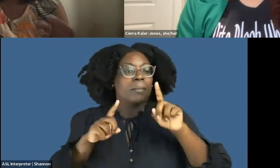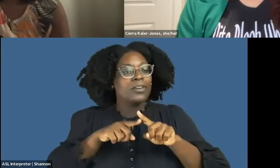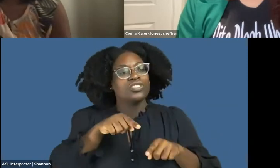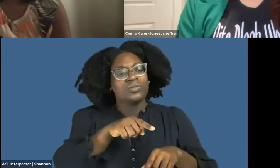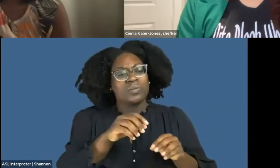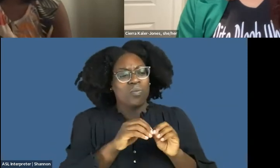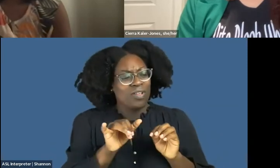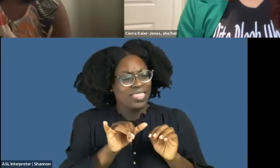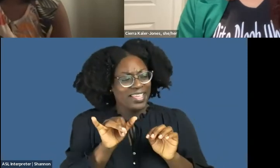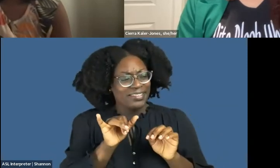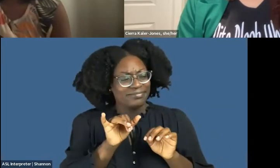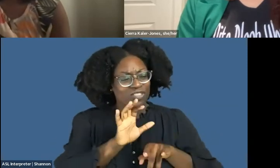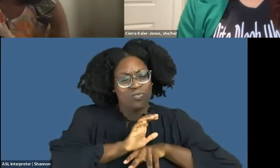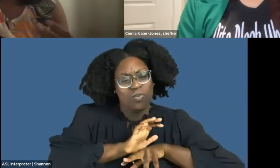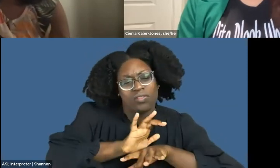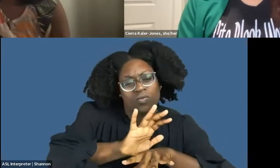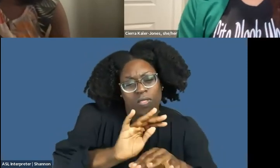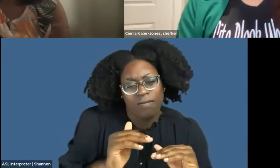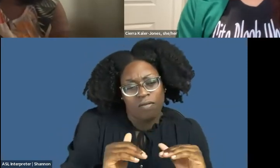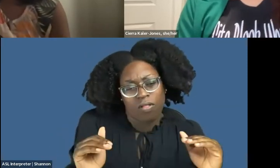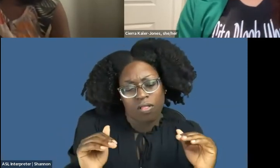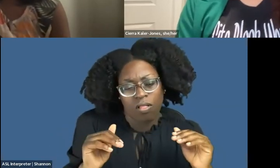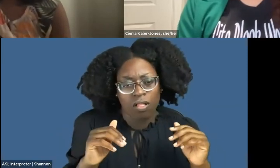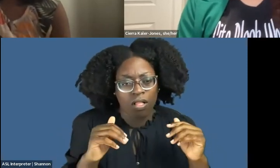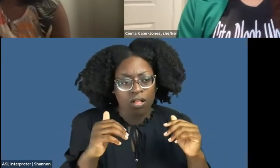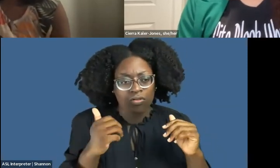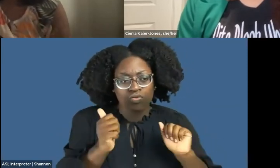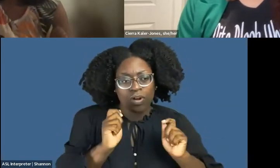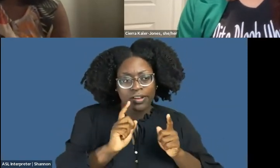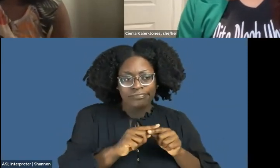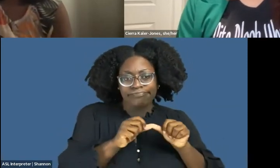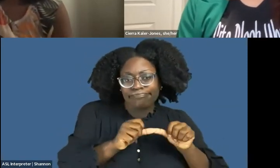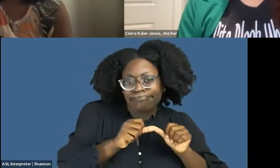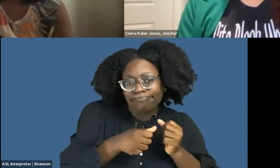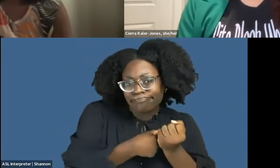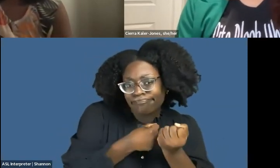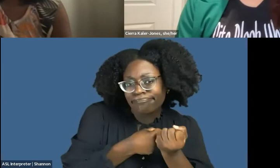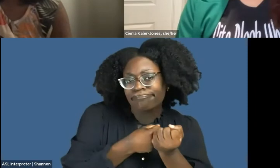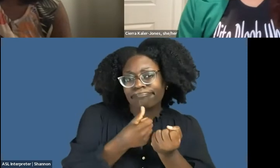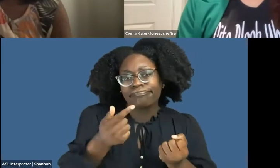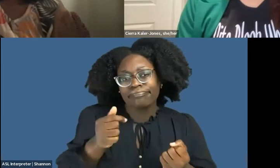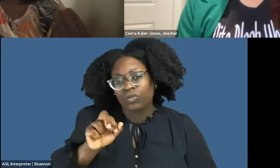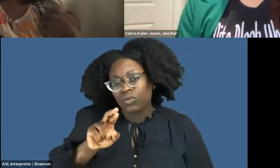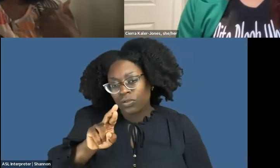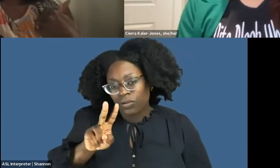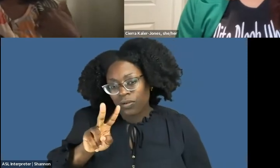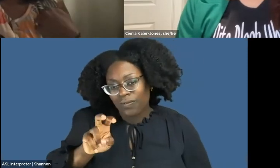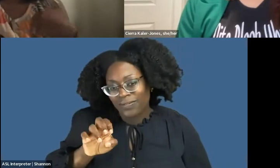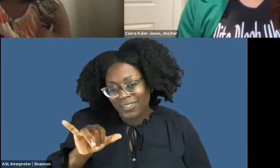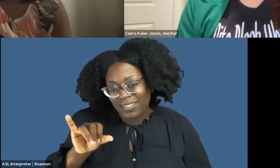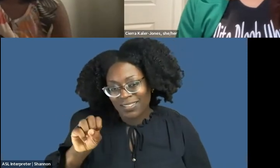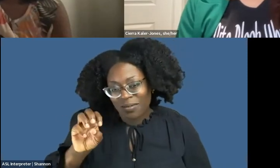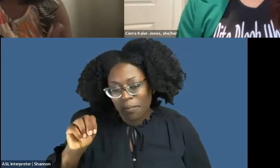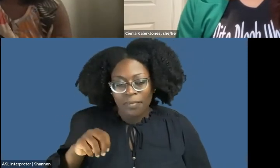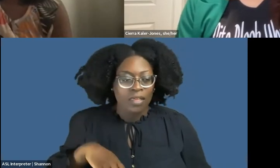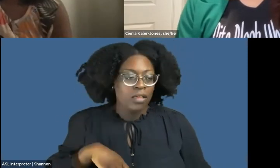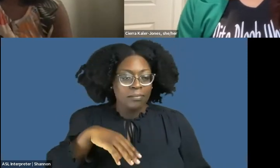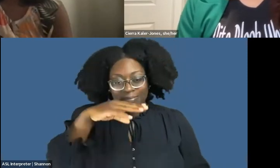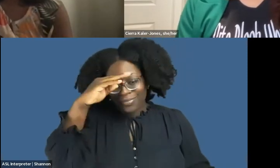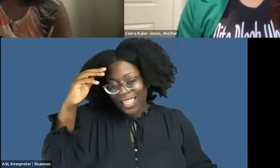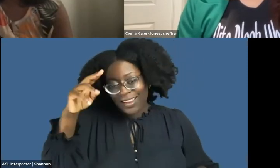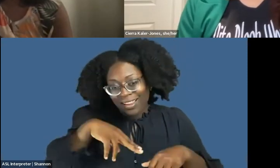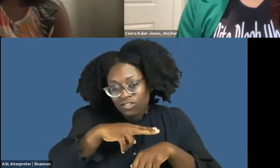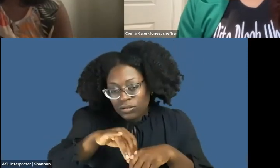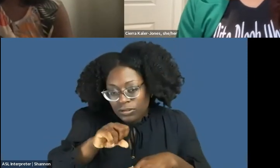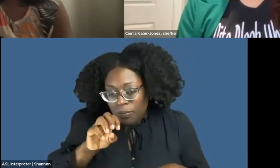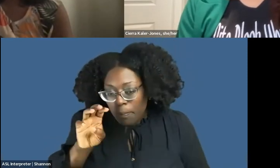or the lower frequencies to keep Garveyism and Black nationalism alive. So she starts a group called